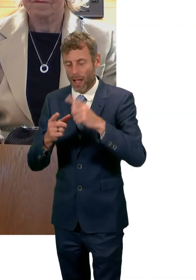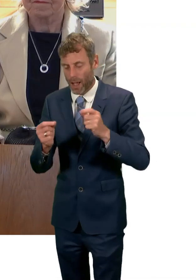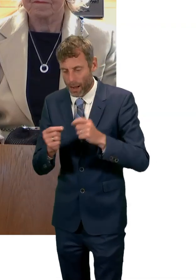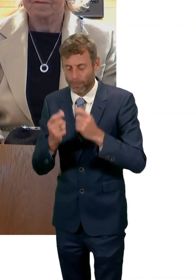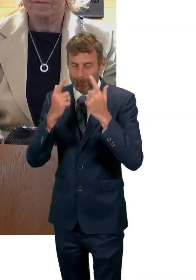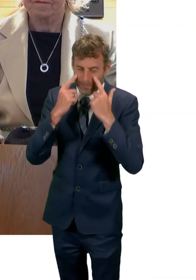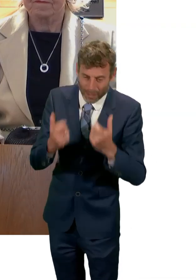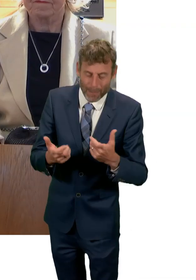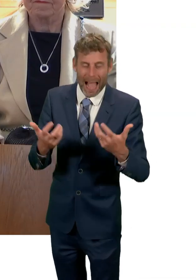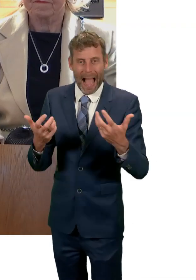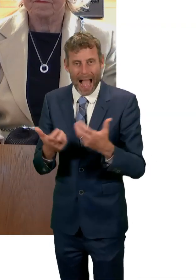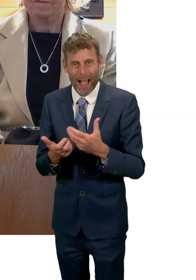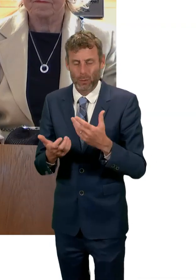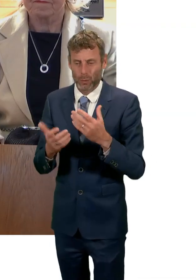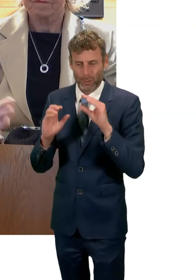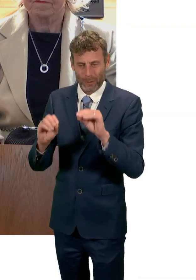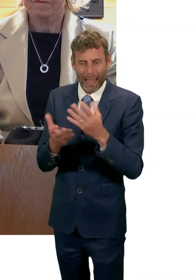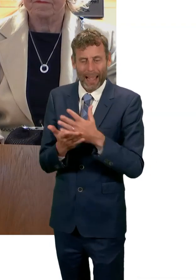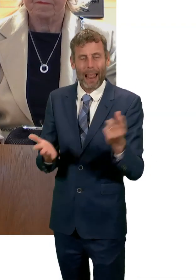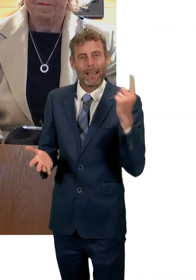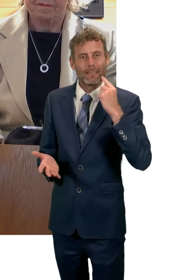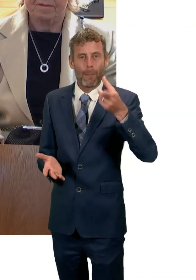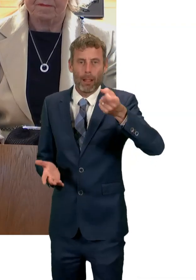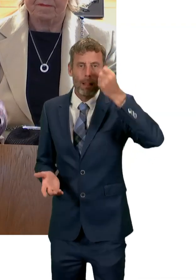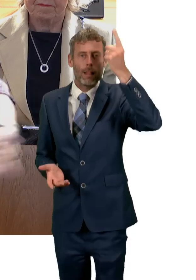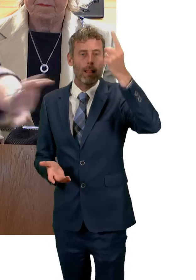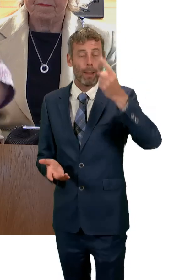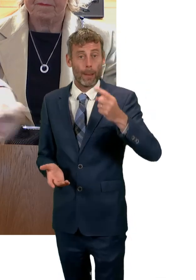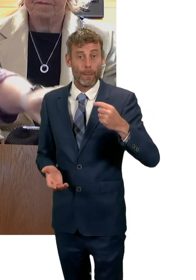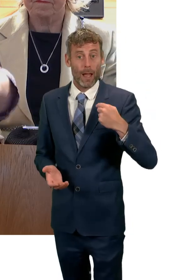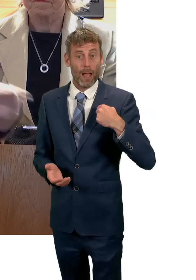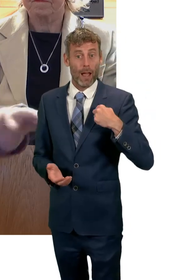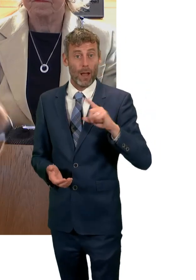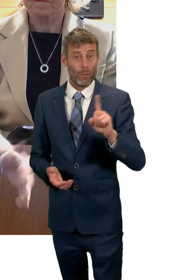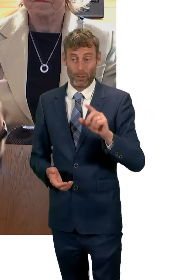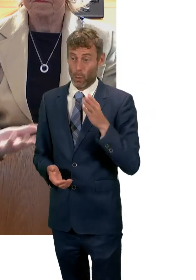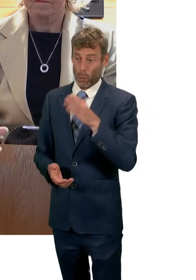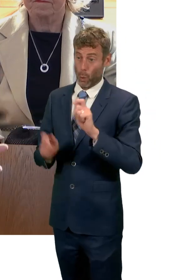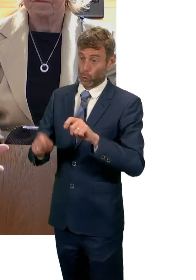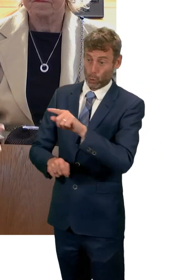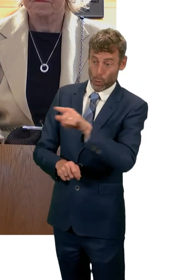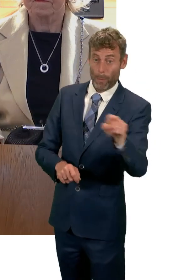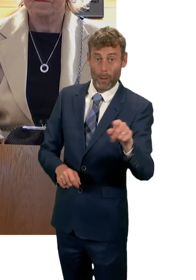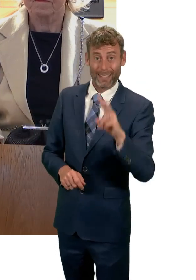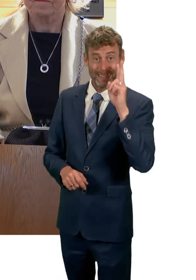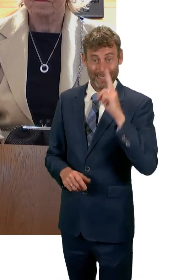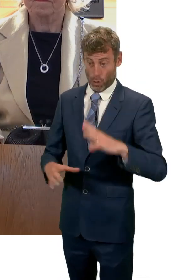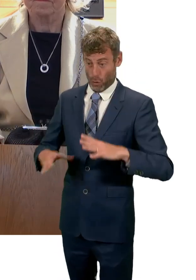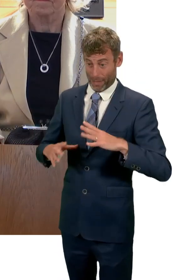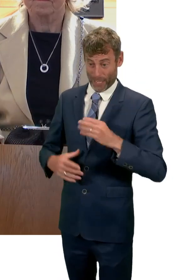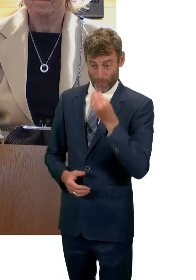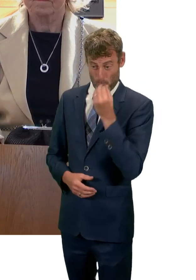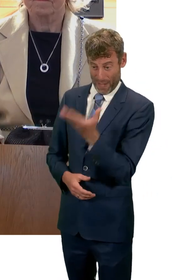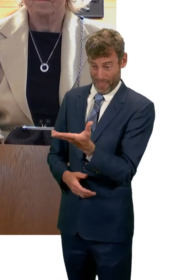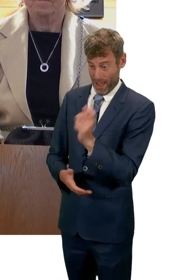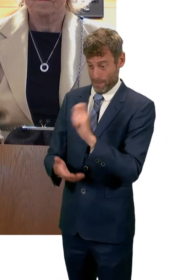too, but how do we make it simple? Because I can go into the supermarket and it's ready, seasoned, ready, done, but I turn it over and I know how many of us we